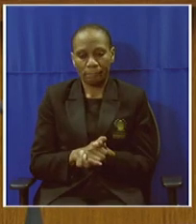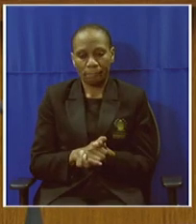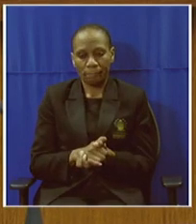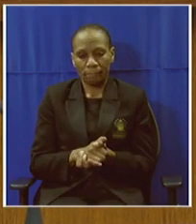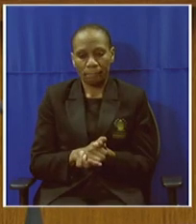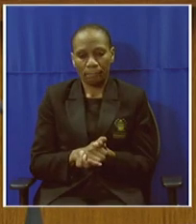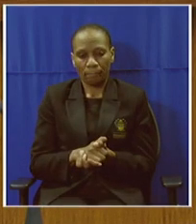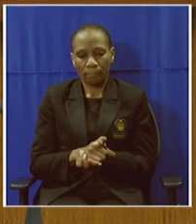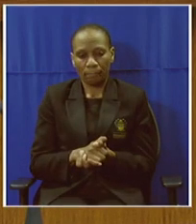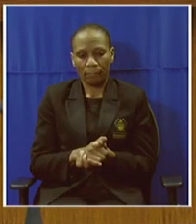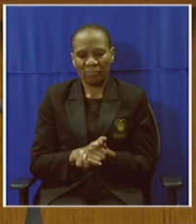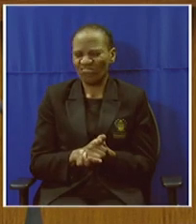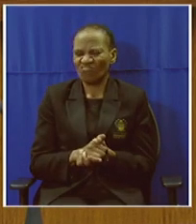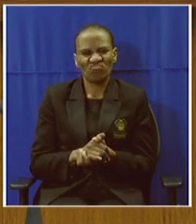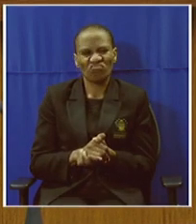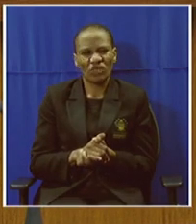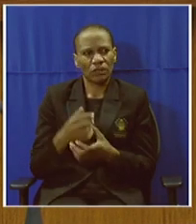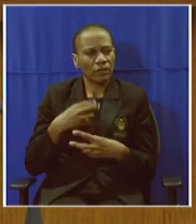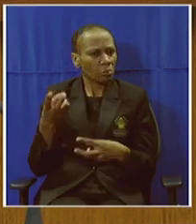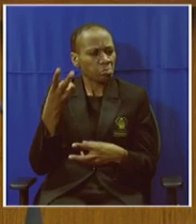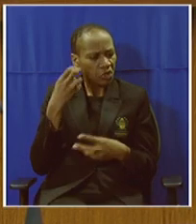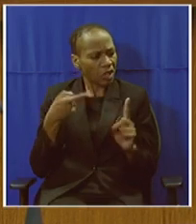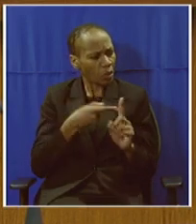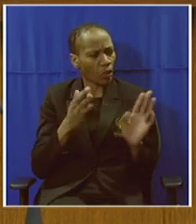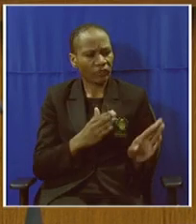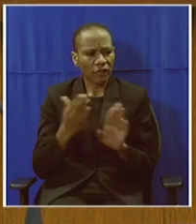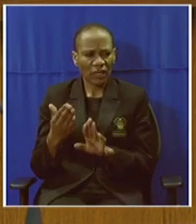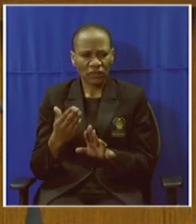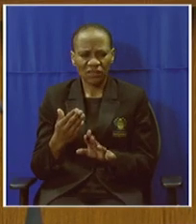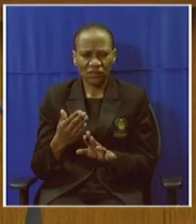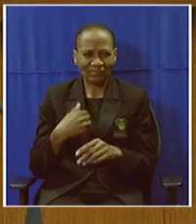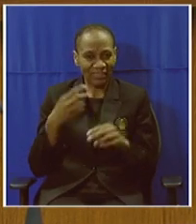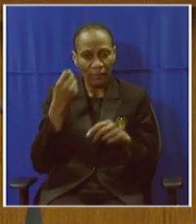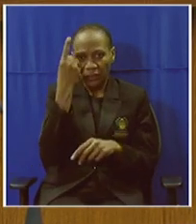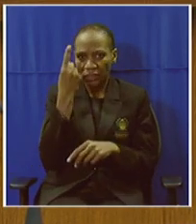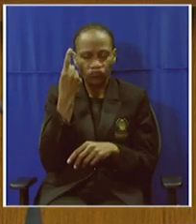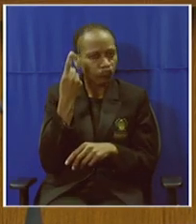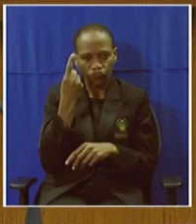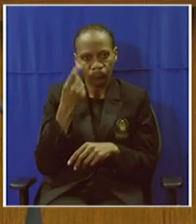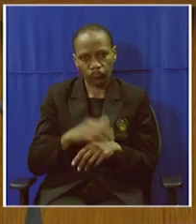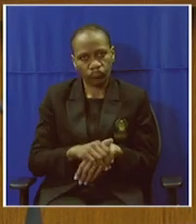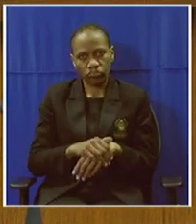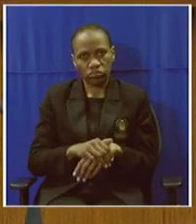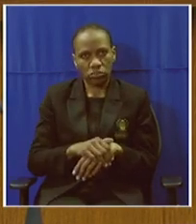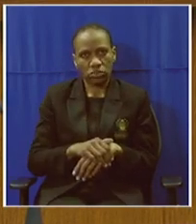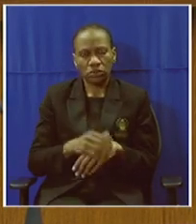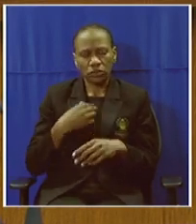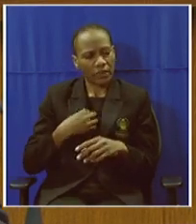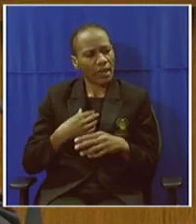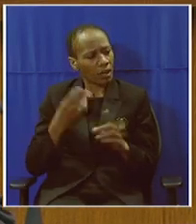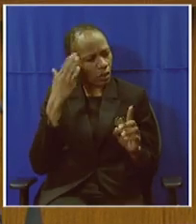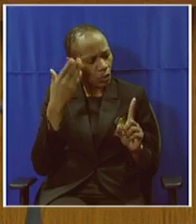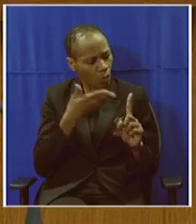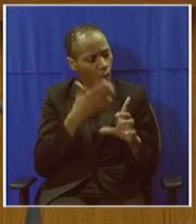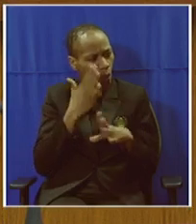It was not easy to believe that she had died. We really appreciate the contribution that he has